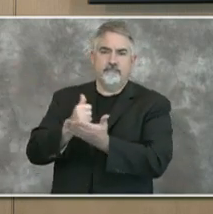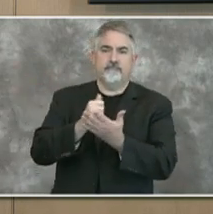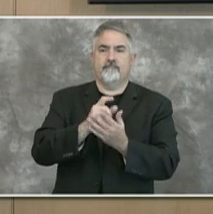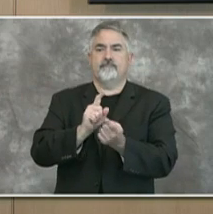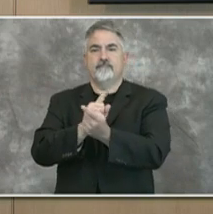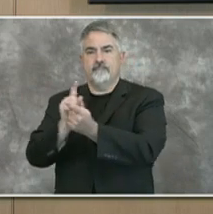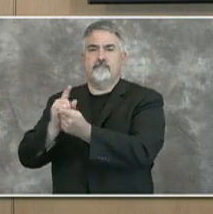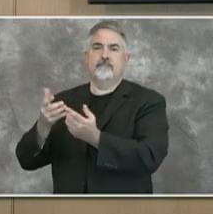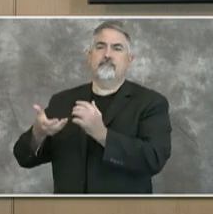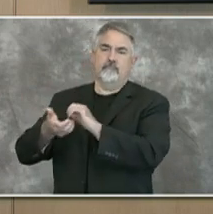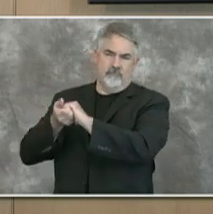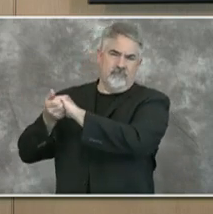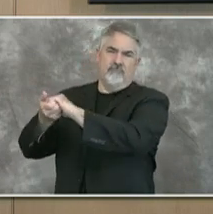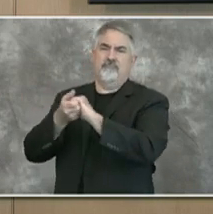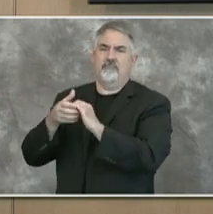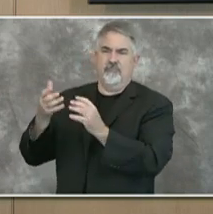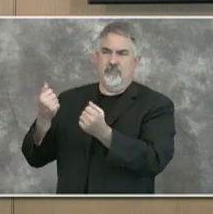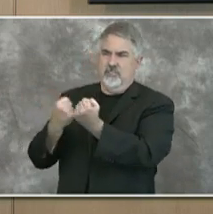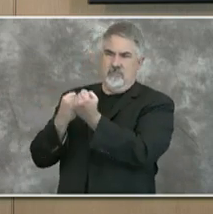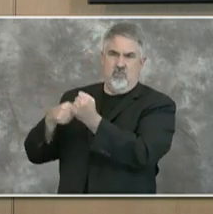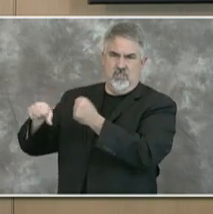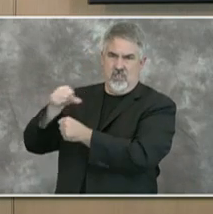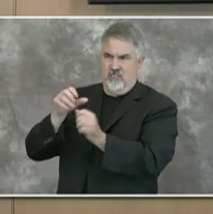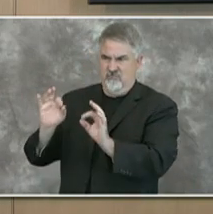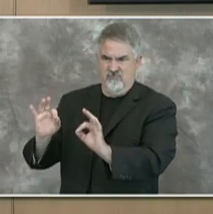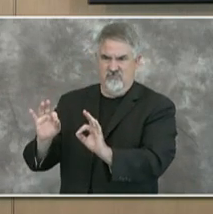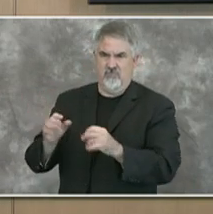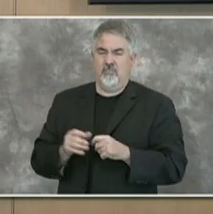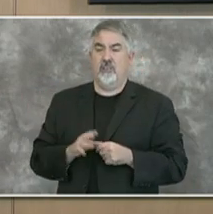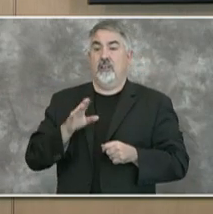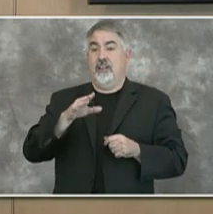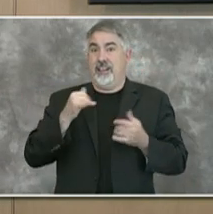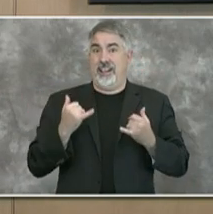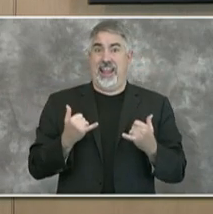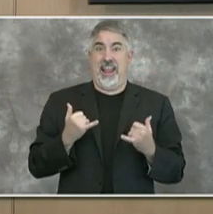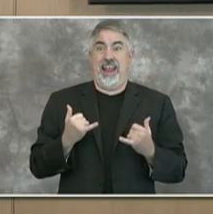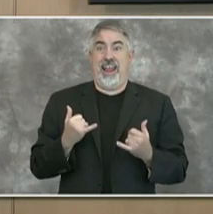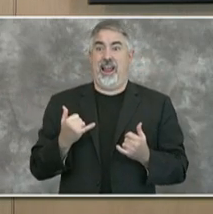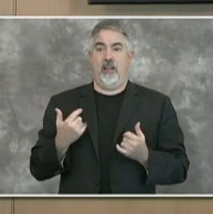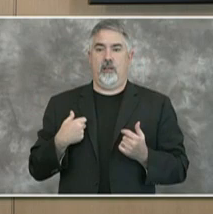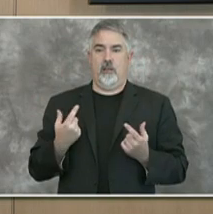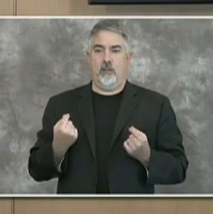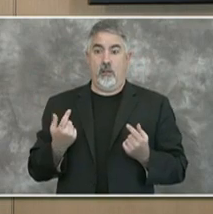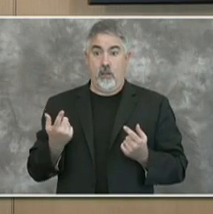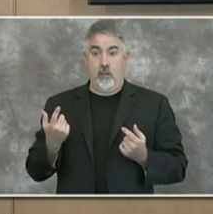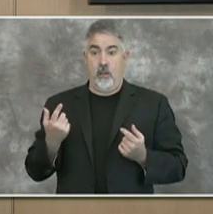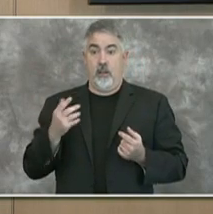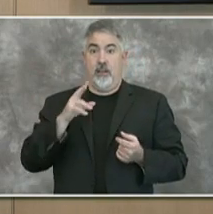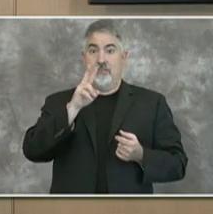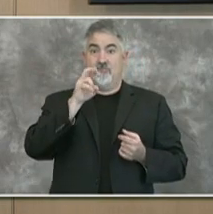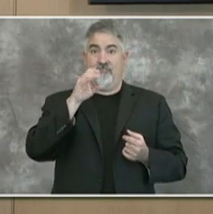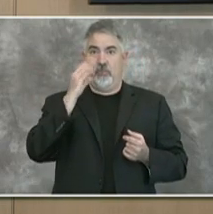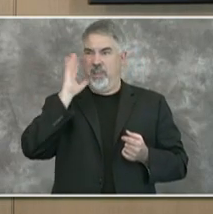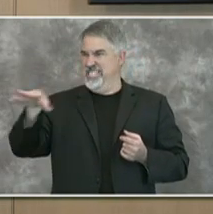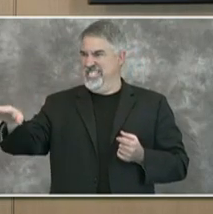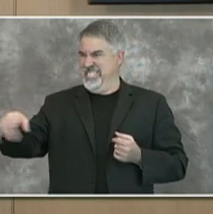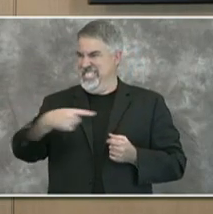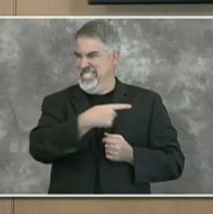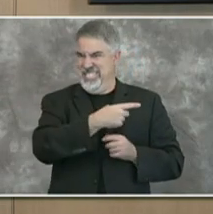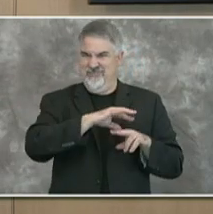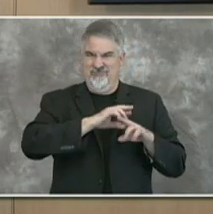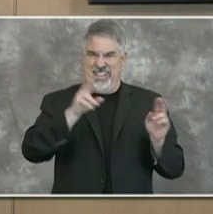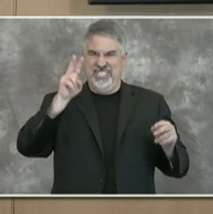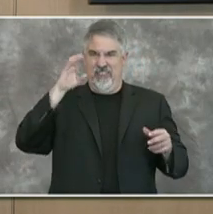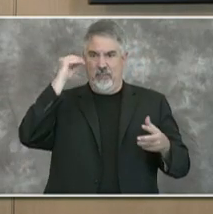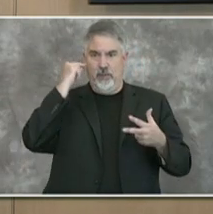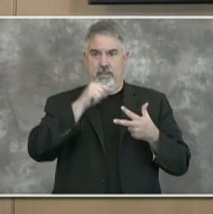them. And so when we get these individual opportunities like we did with this one where we had 250 beds of the stuff, then we figure out the